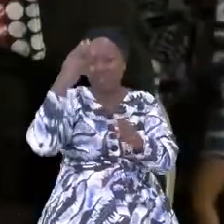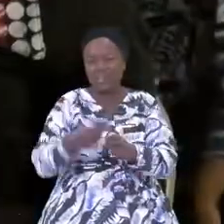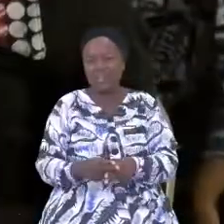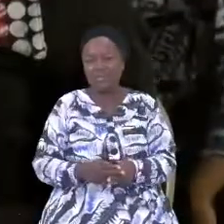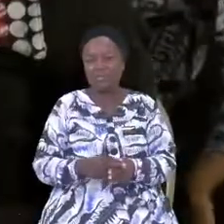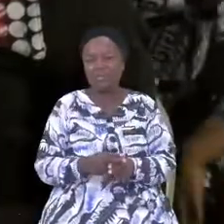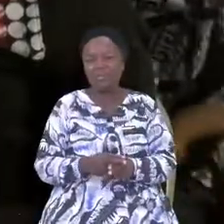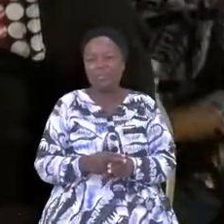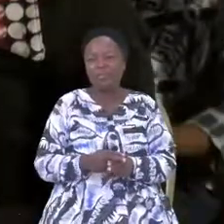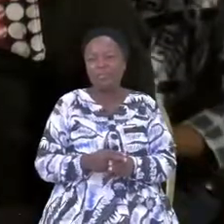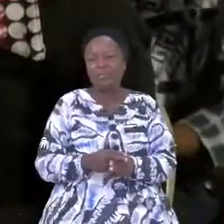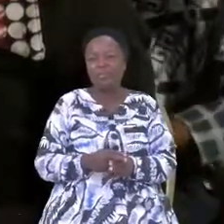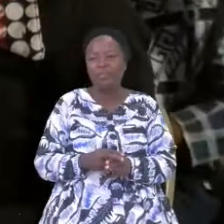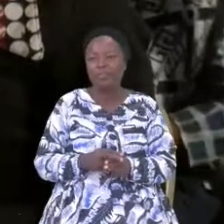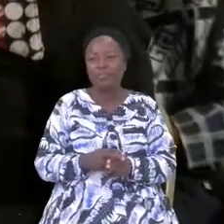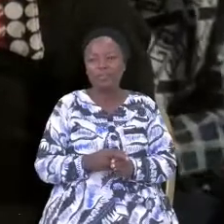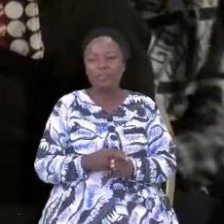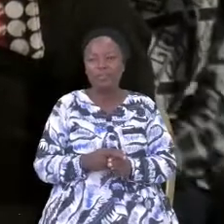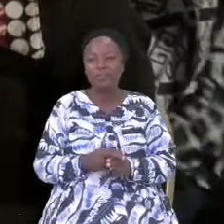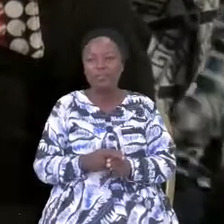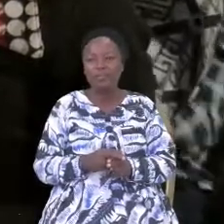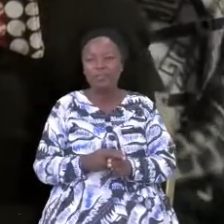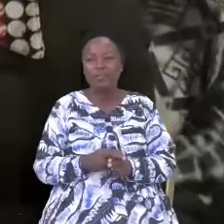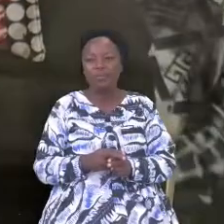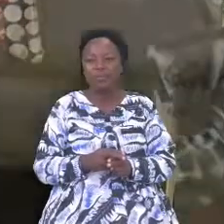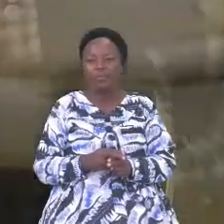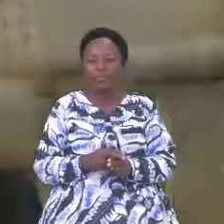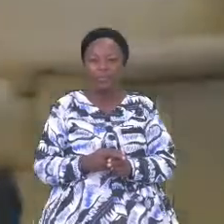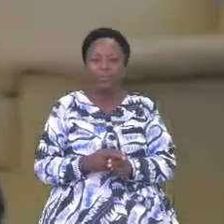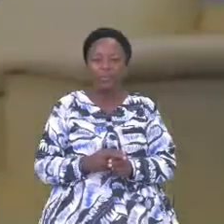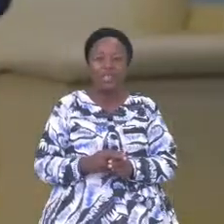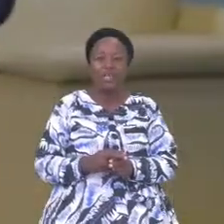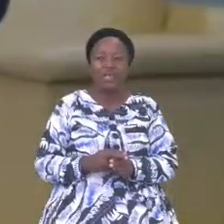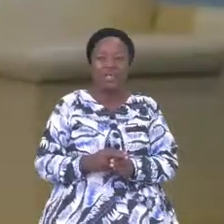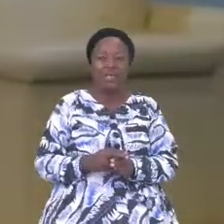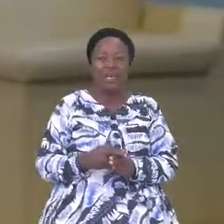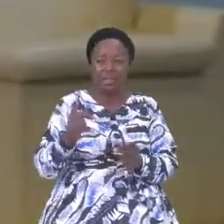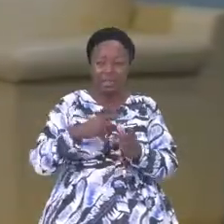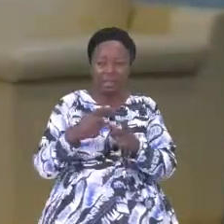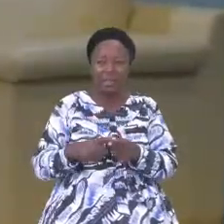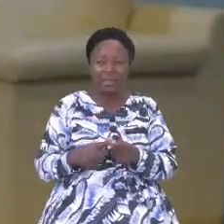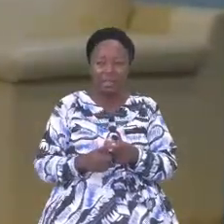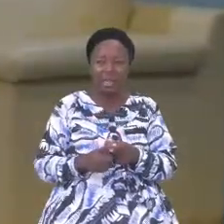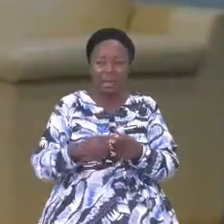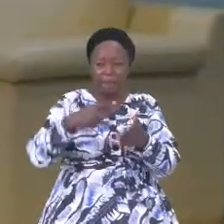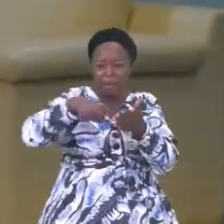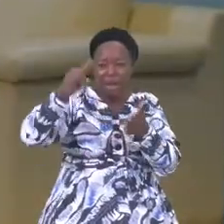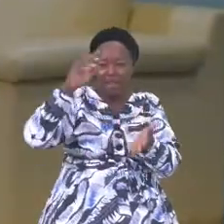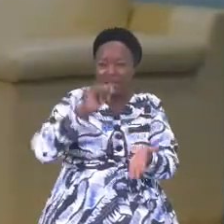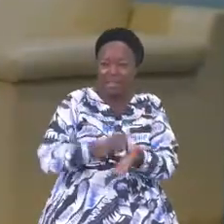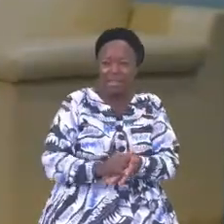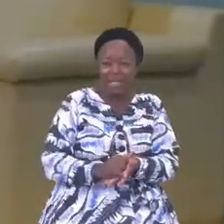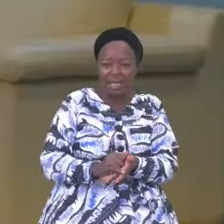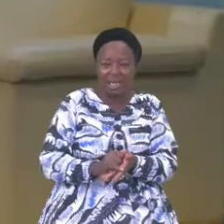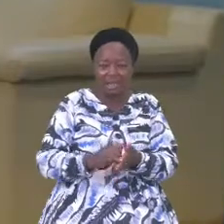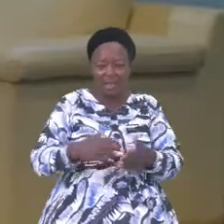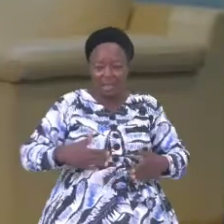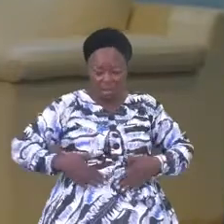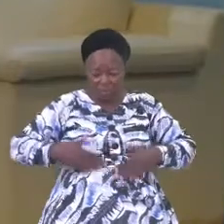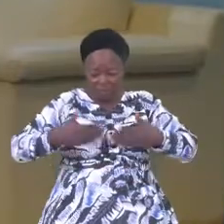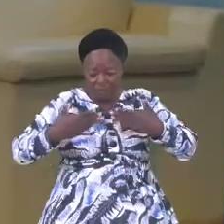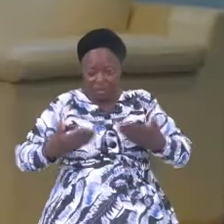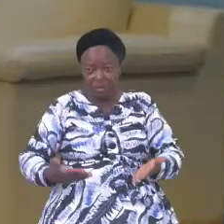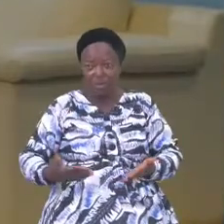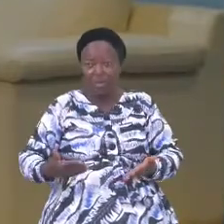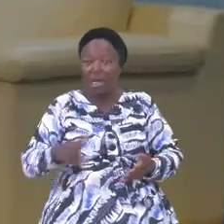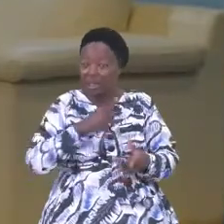name. Number one, they were convicted, and now that conviction led them to confession. Hold